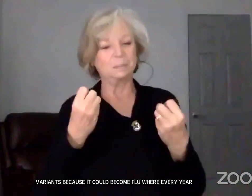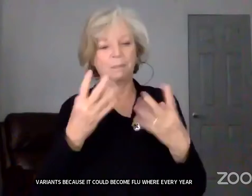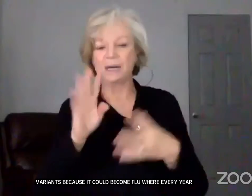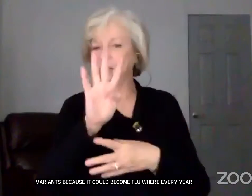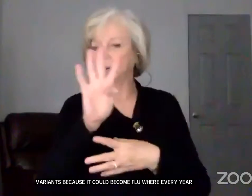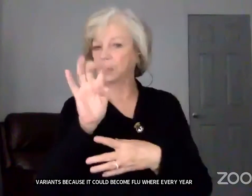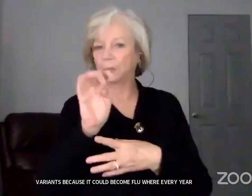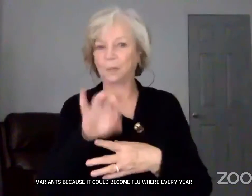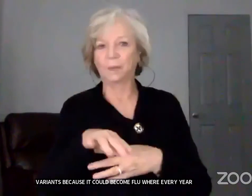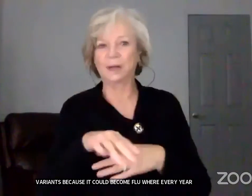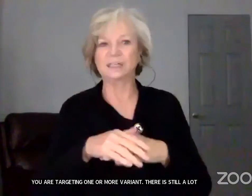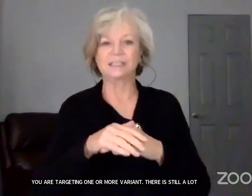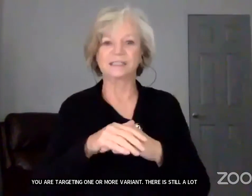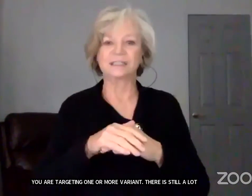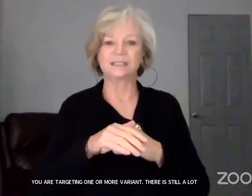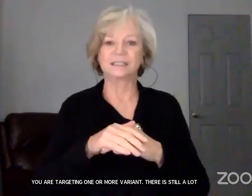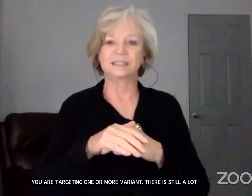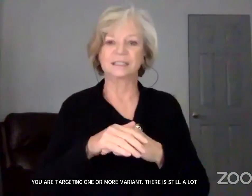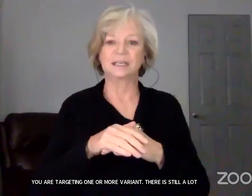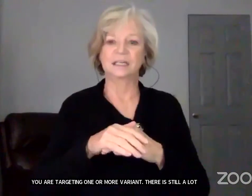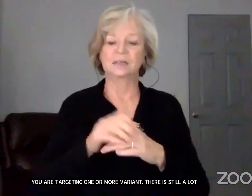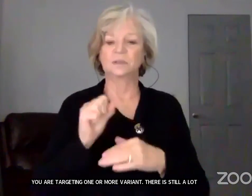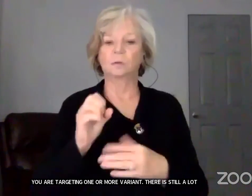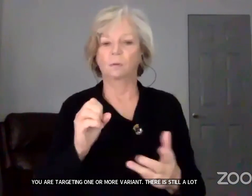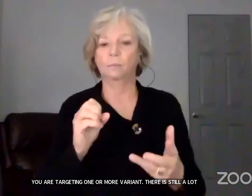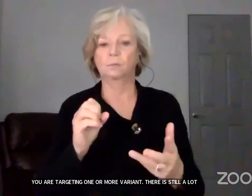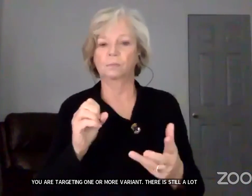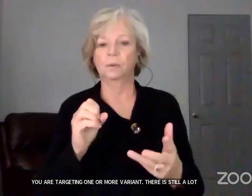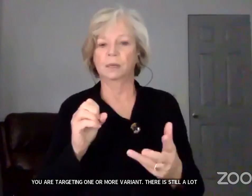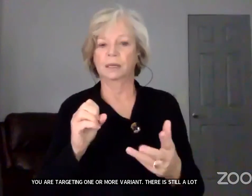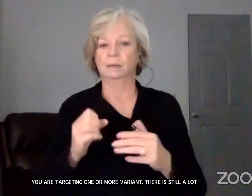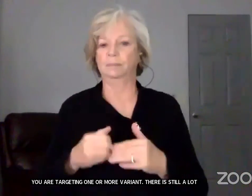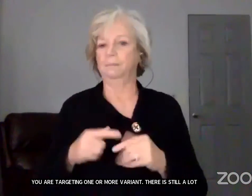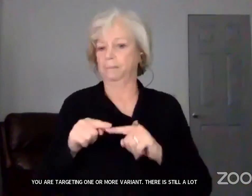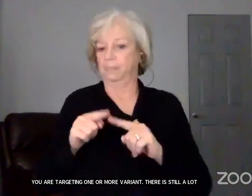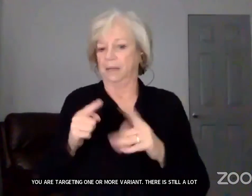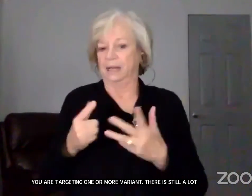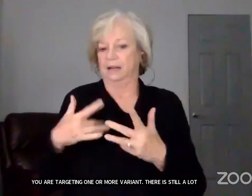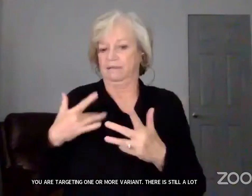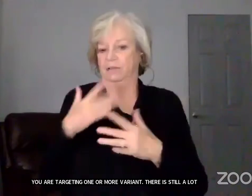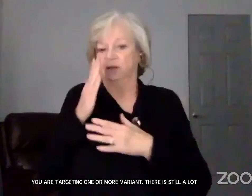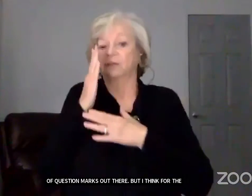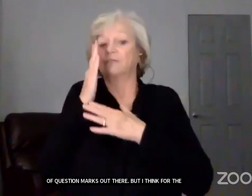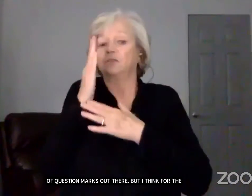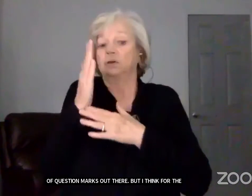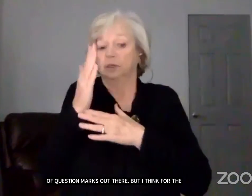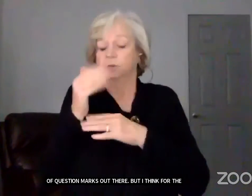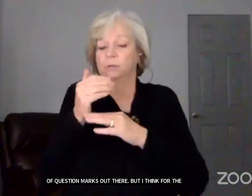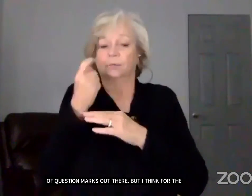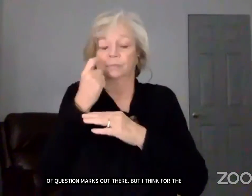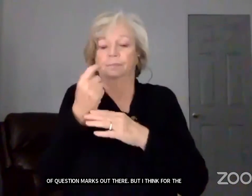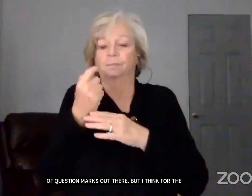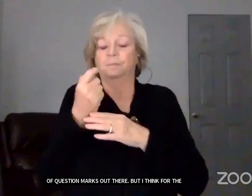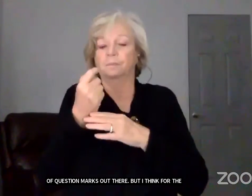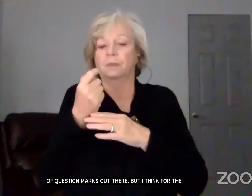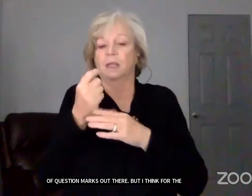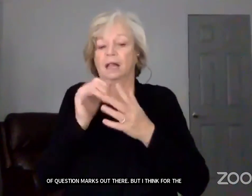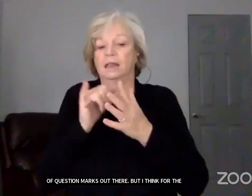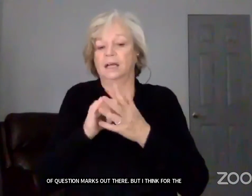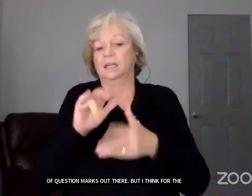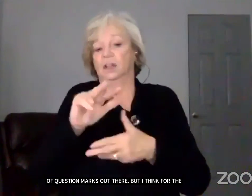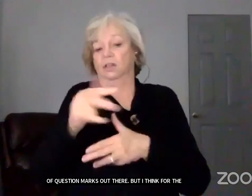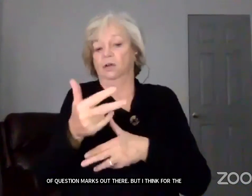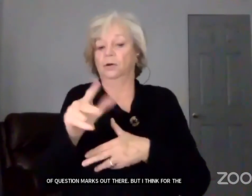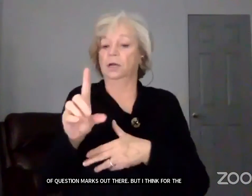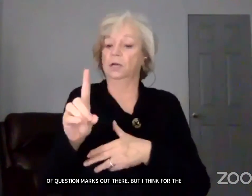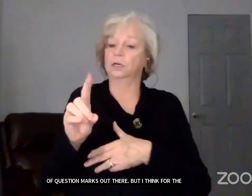marks out there. But I think for the foreseeable future, I think we would, and I also think that this sort of third dose that we're doing